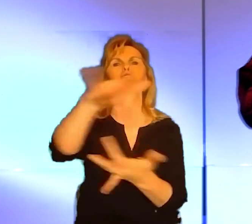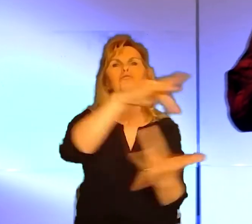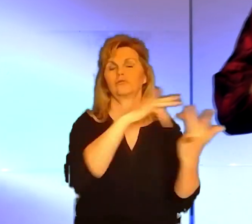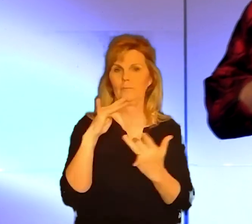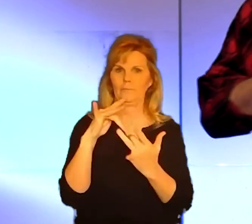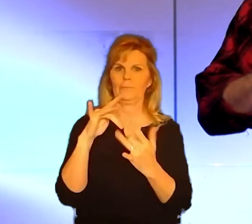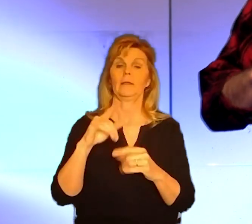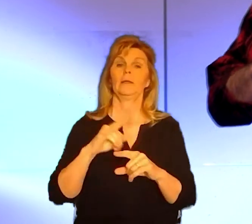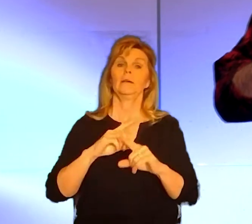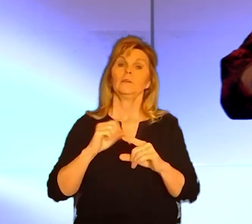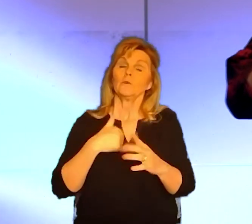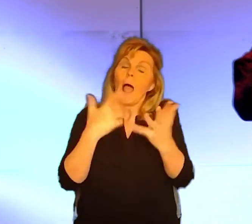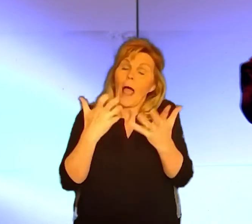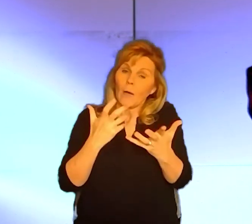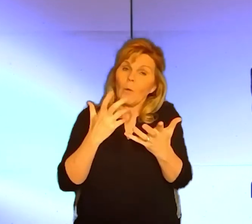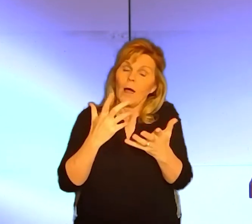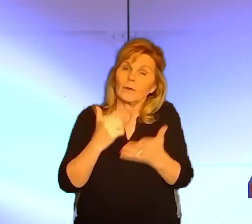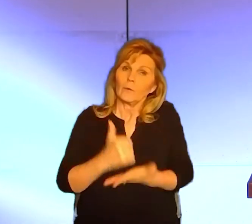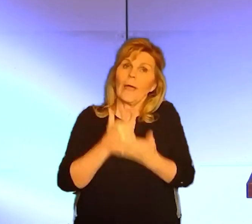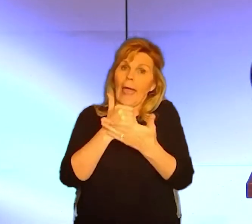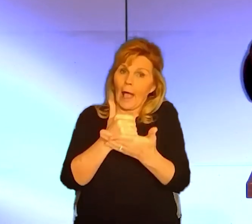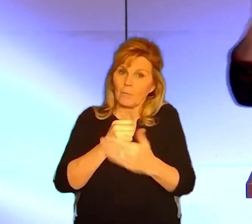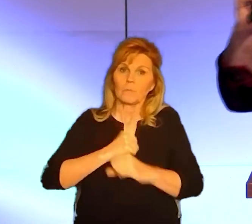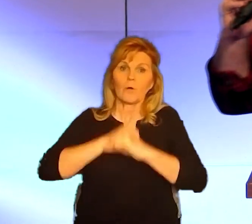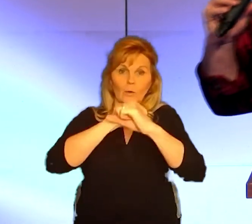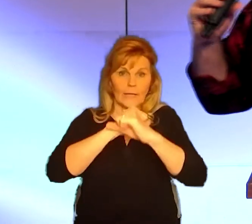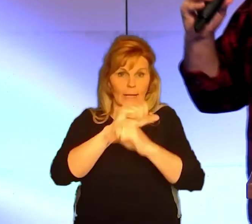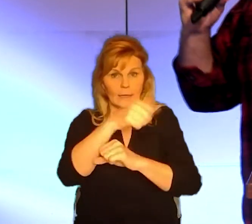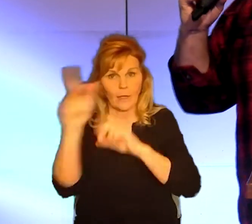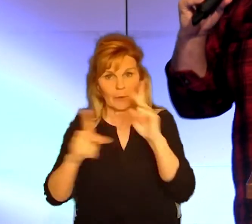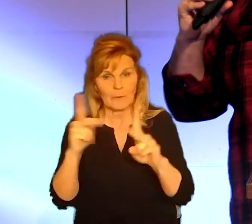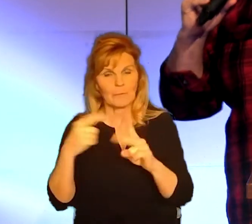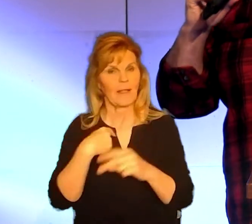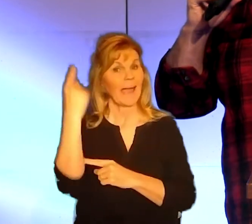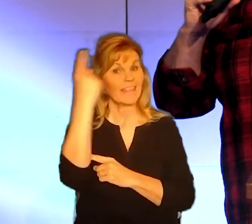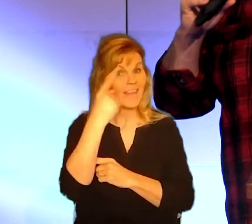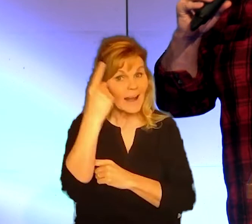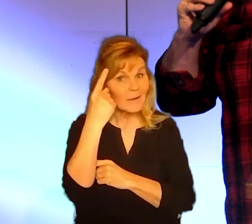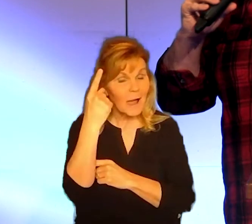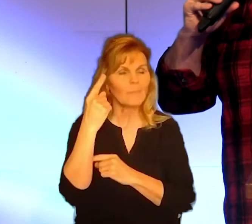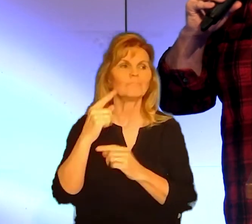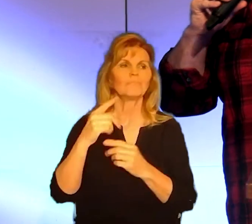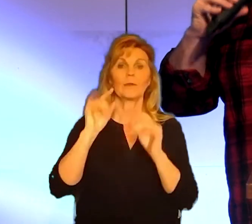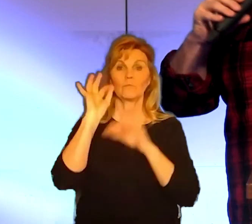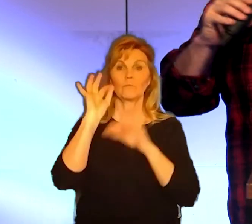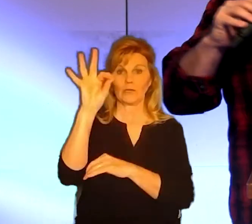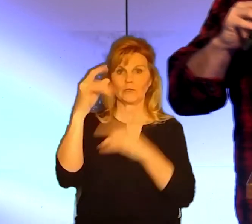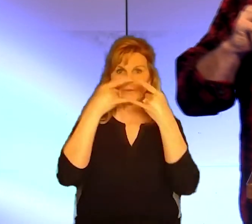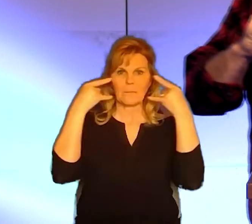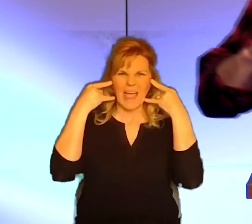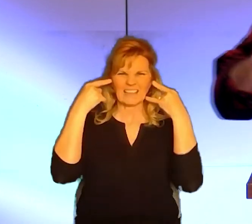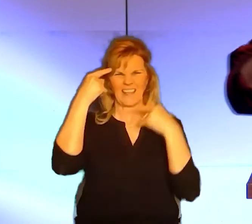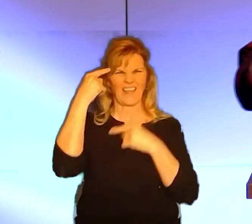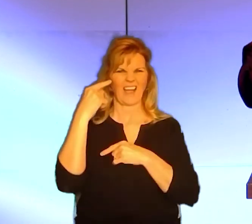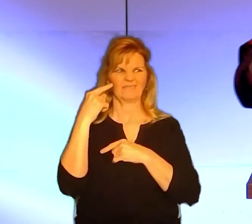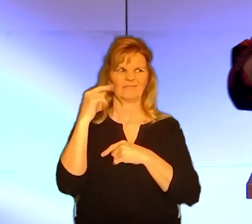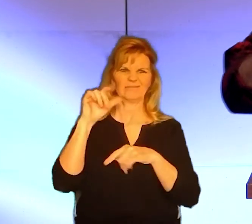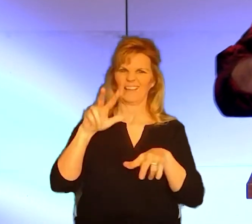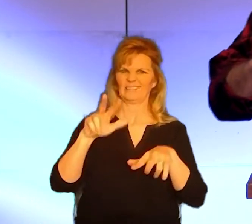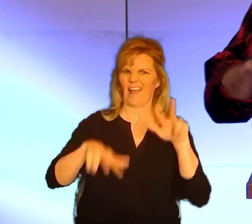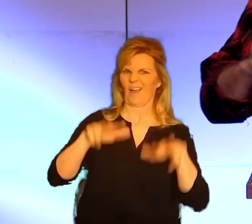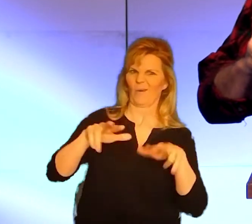part to protect people. You know, I thought about preaching in a mask, but I thought that might be a little bit awkward. So I haven't done that.